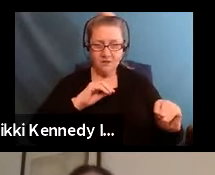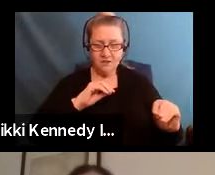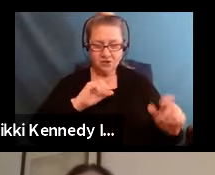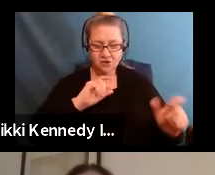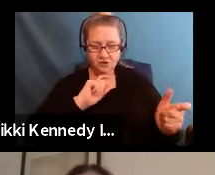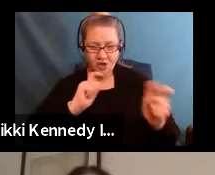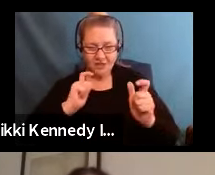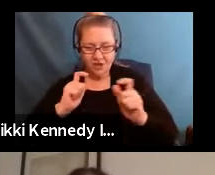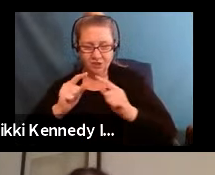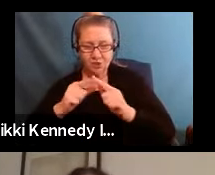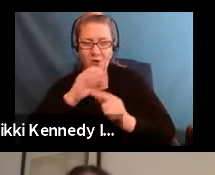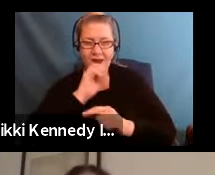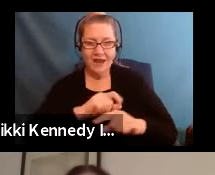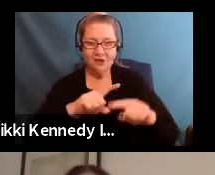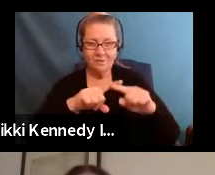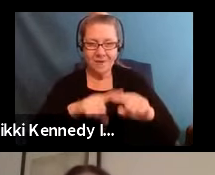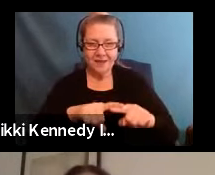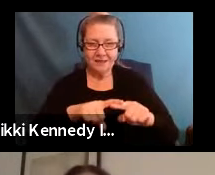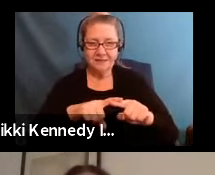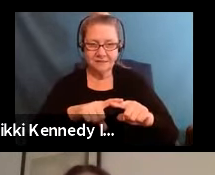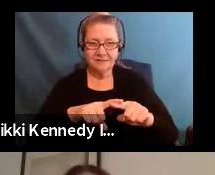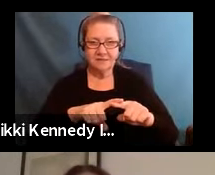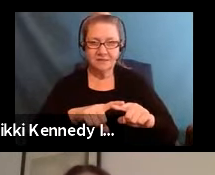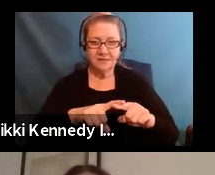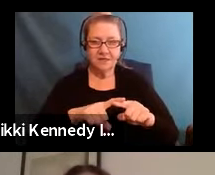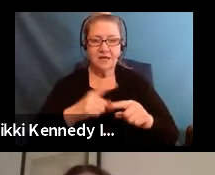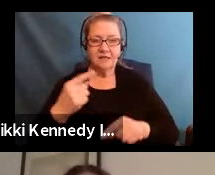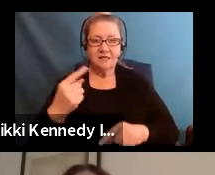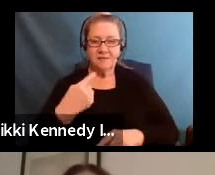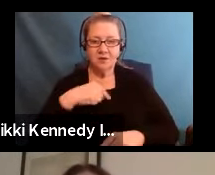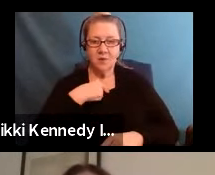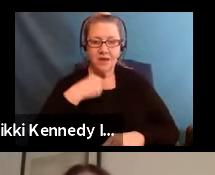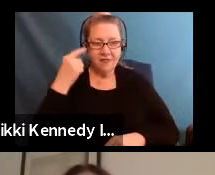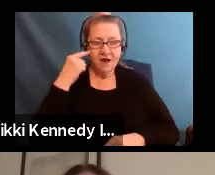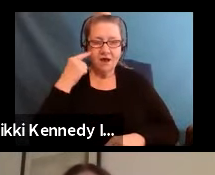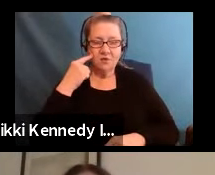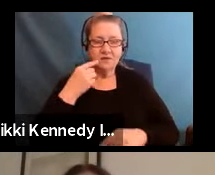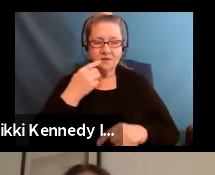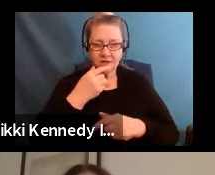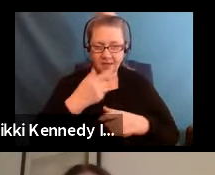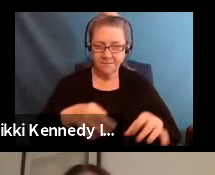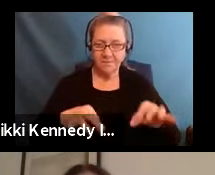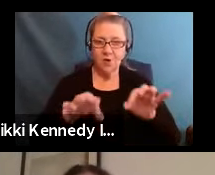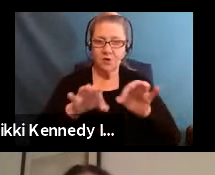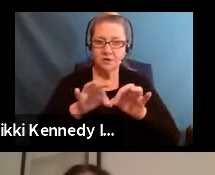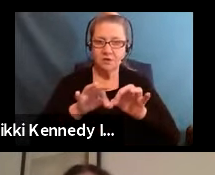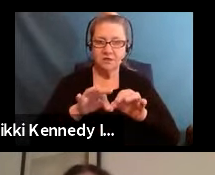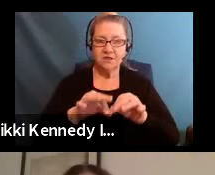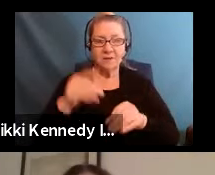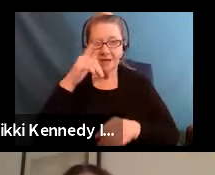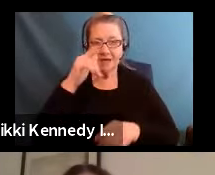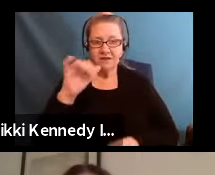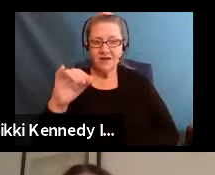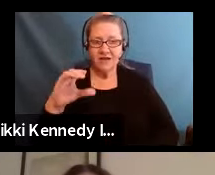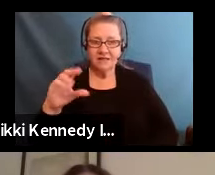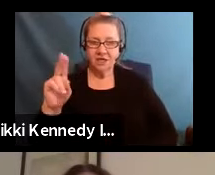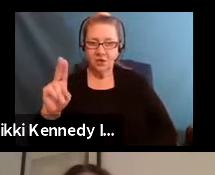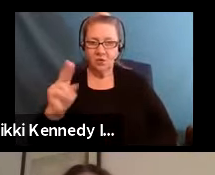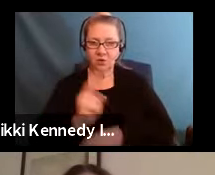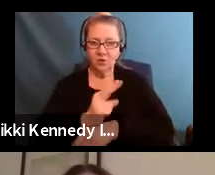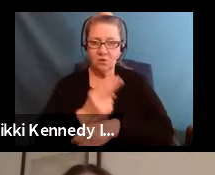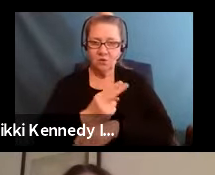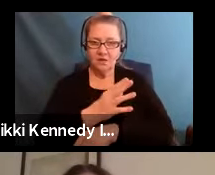something that I think we thought was compelling based on both ICU use and the need to reduce that, as well as equity